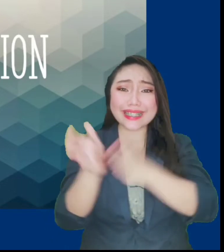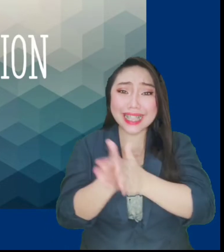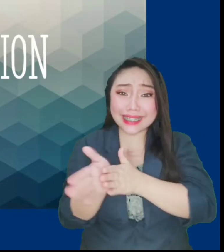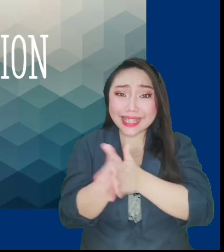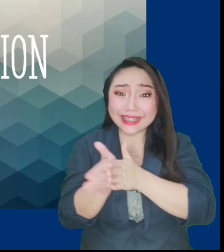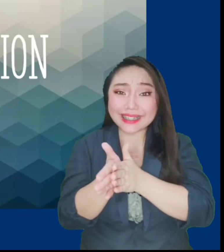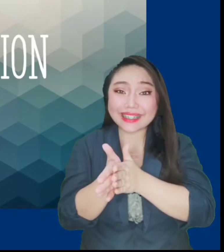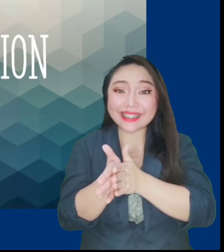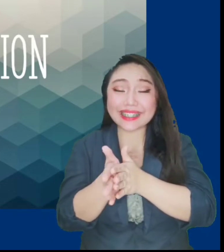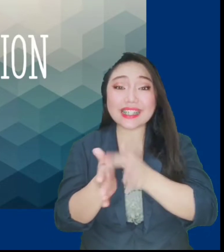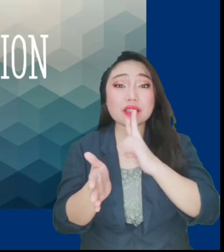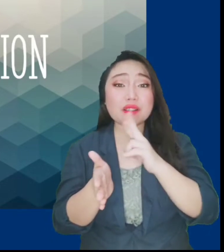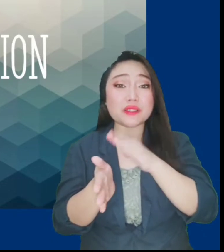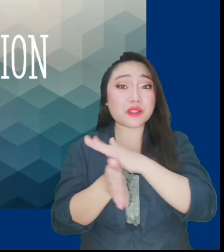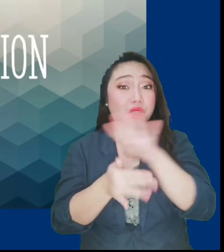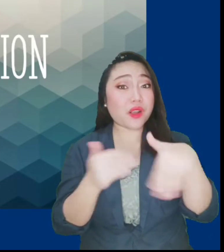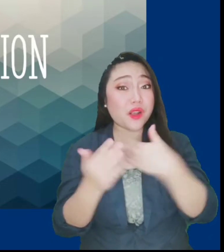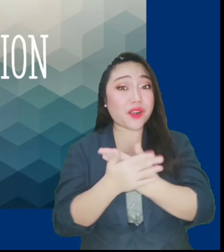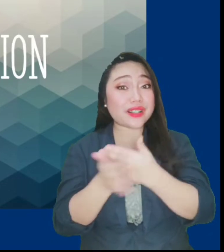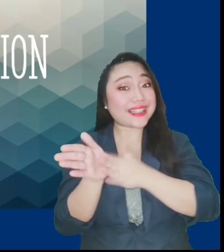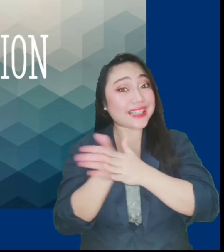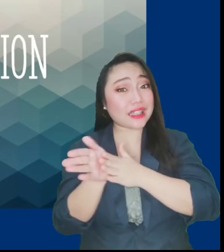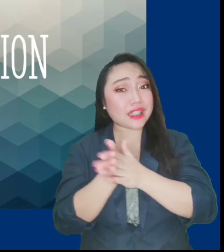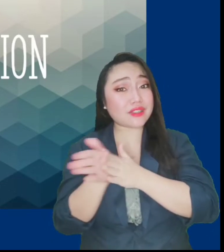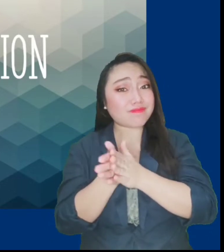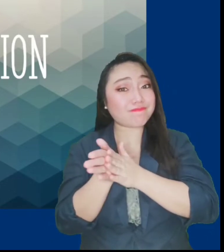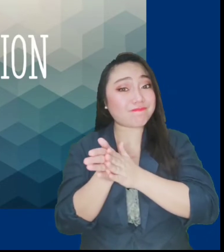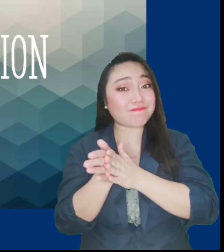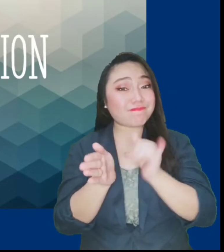Are you all excited?